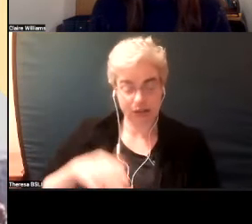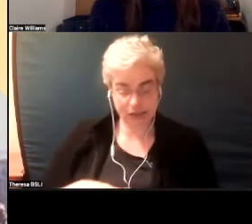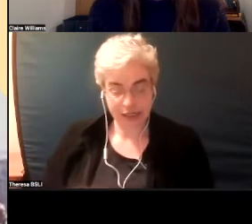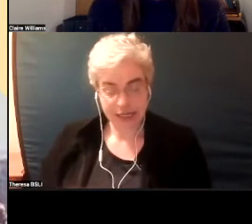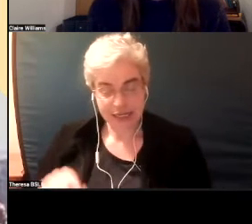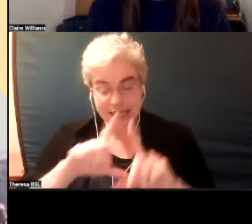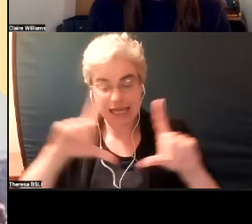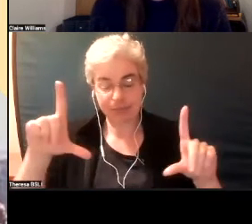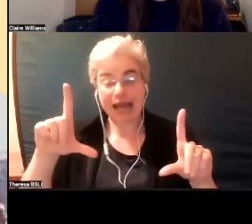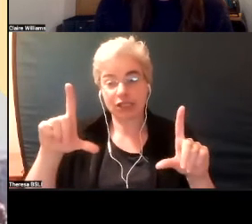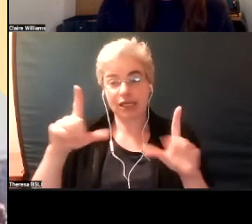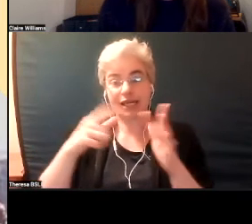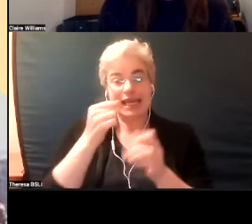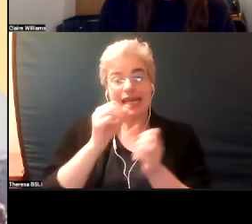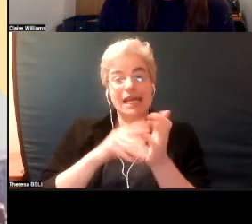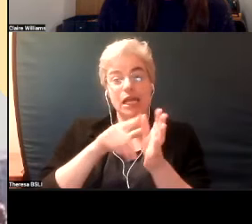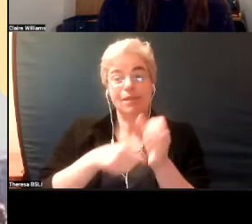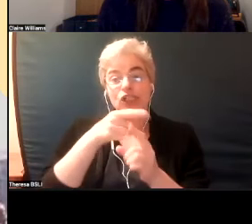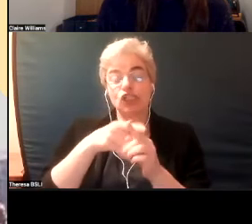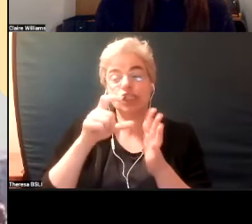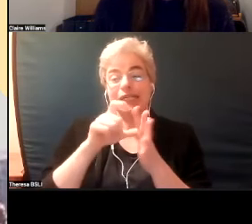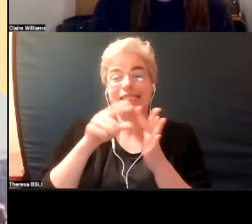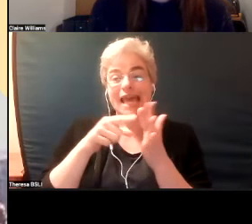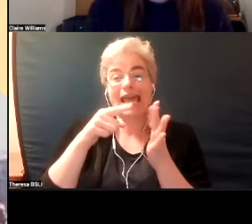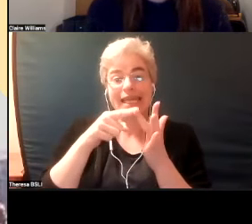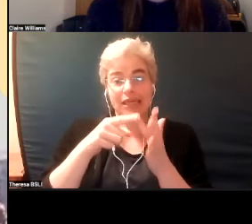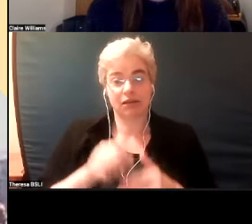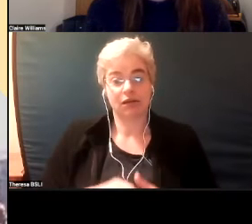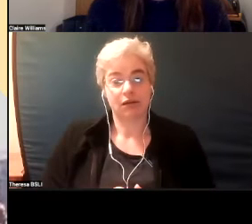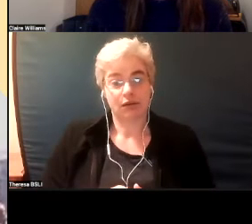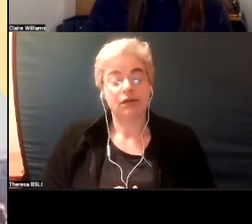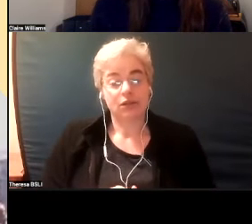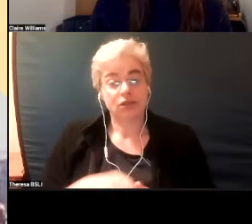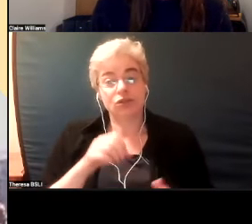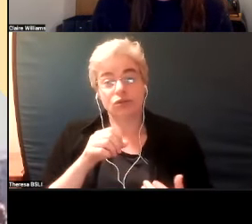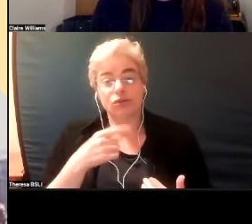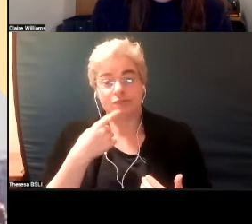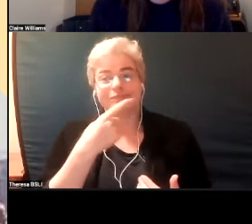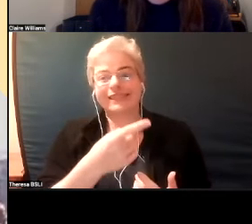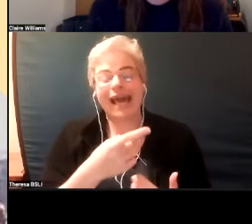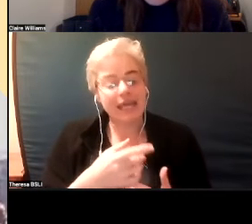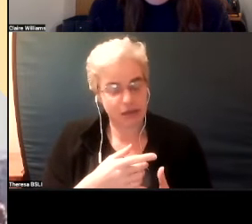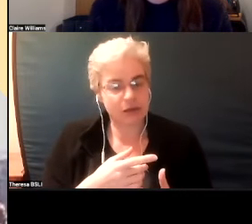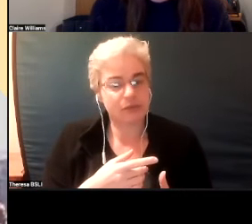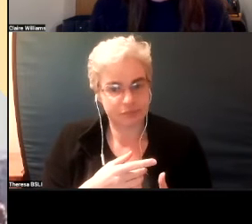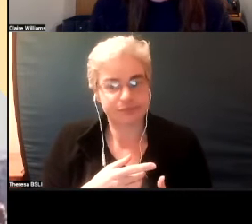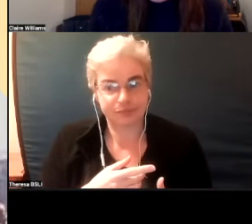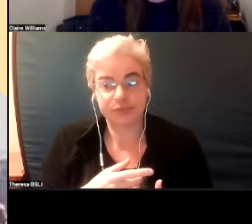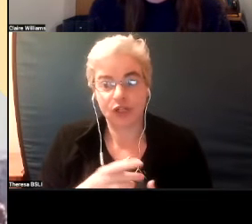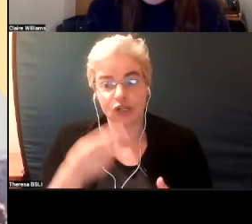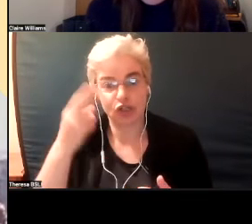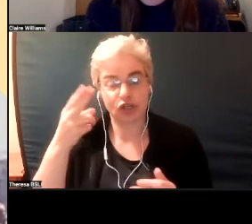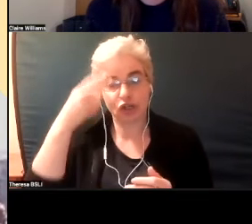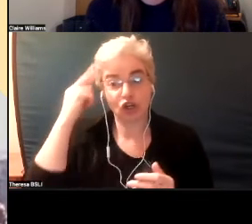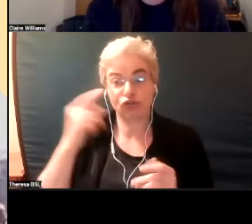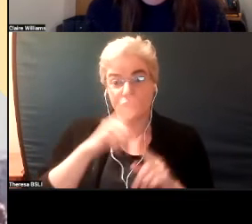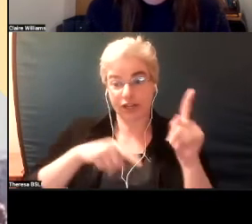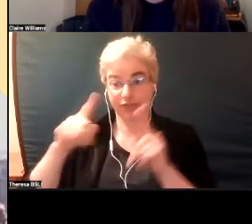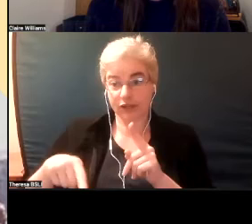and stances are required. To cast neurodiversity in the light of Imago Dei is explosive